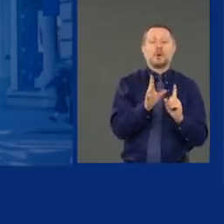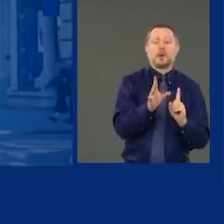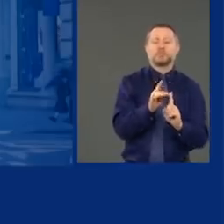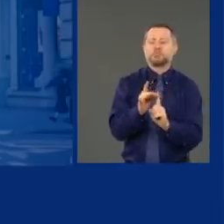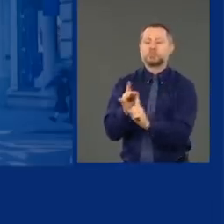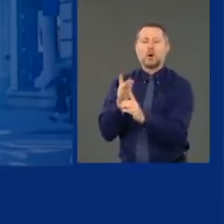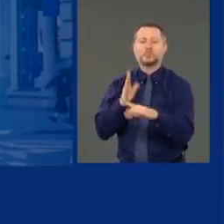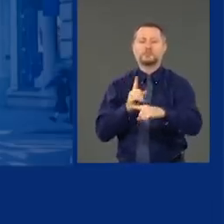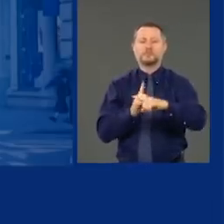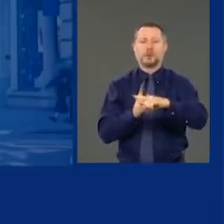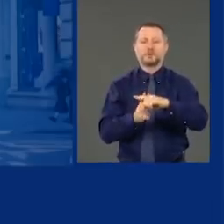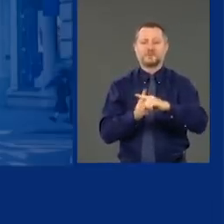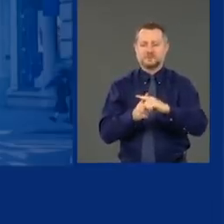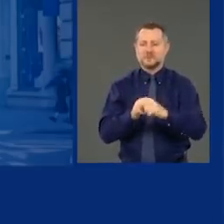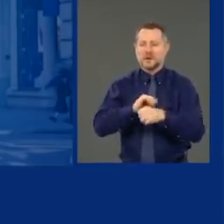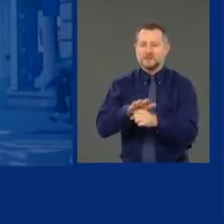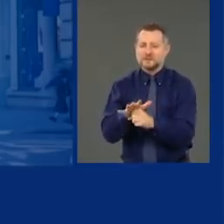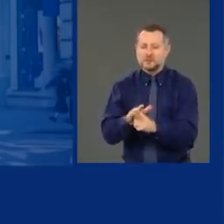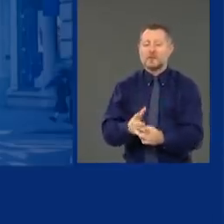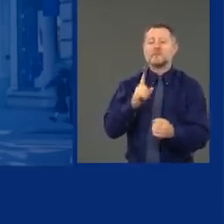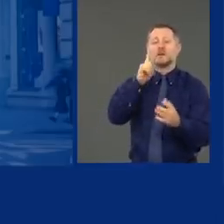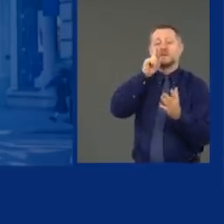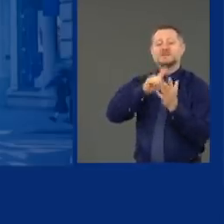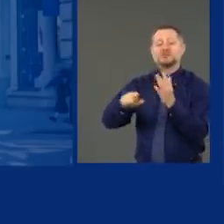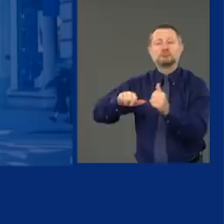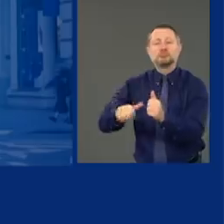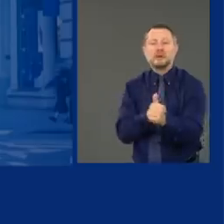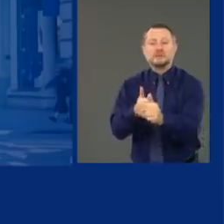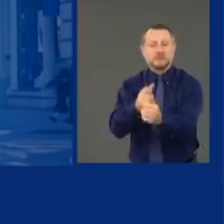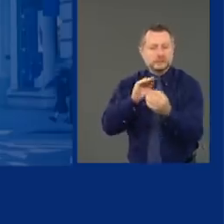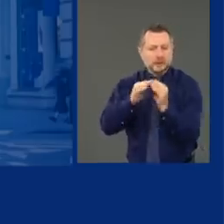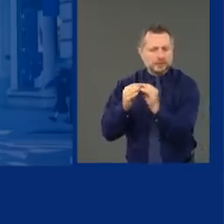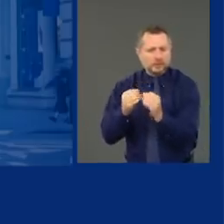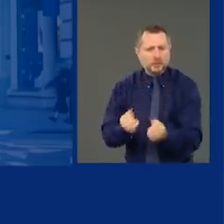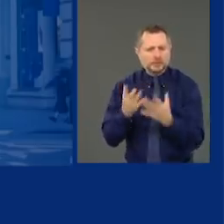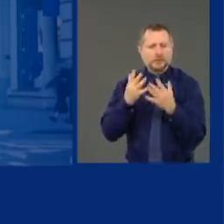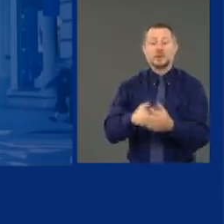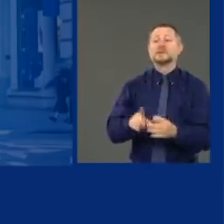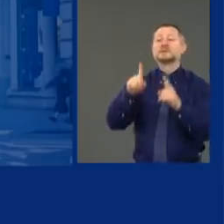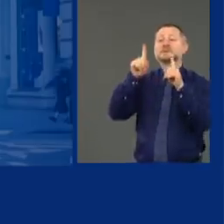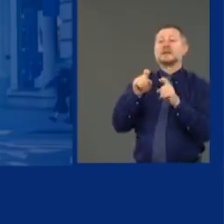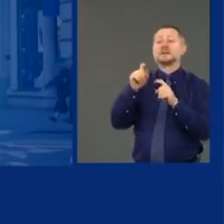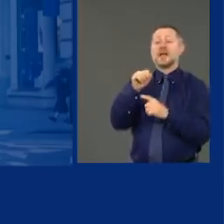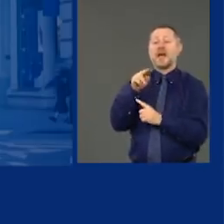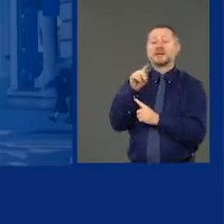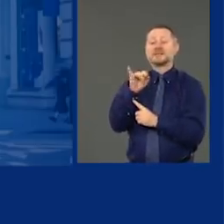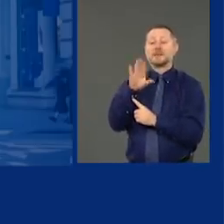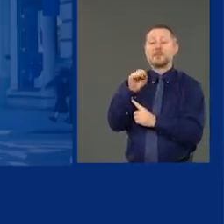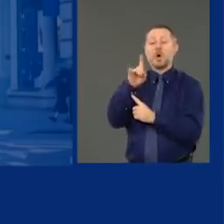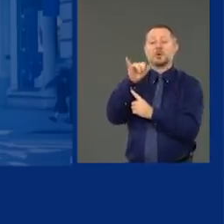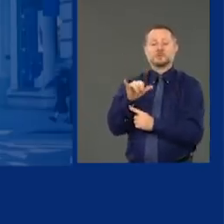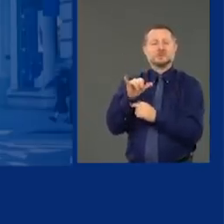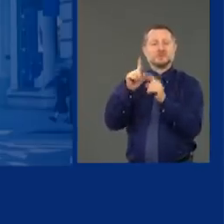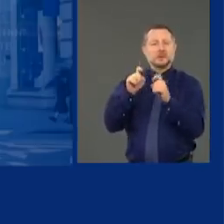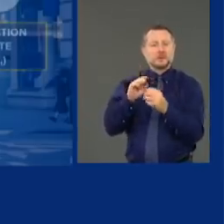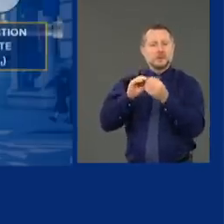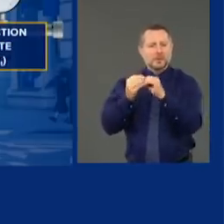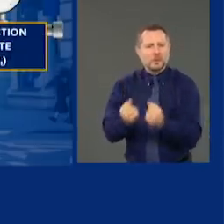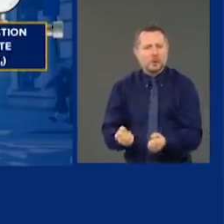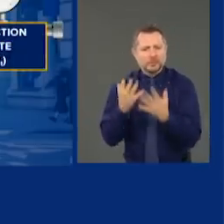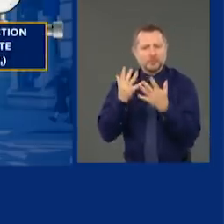the tracing rate, watch the antibody testing rate, watch the hospitalization